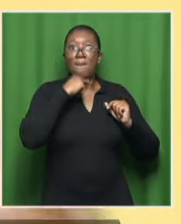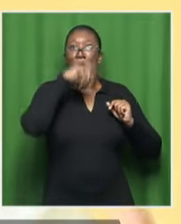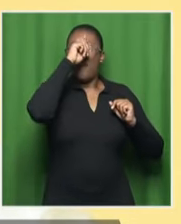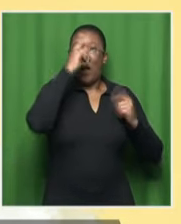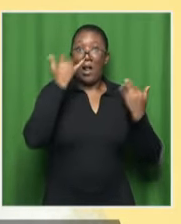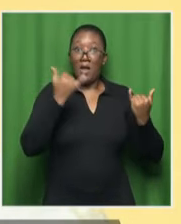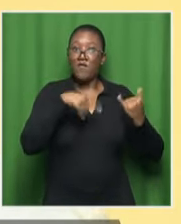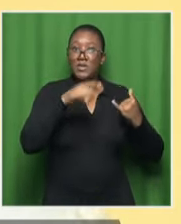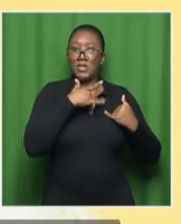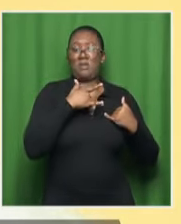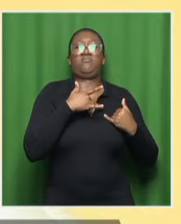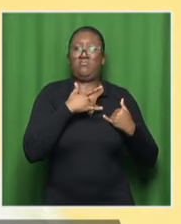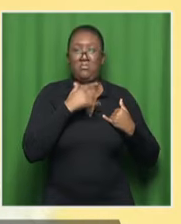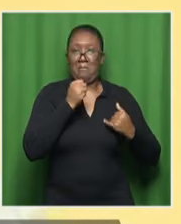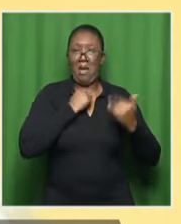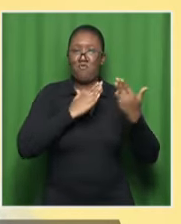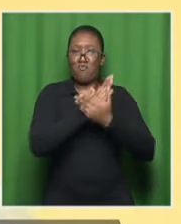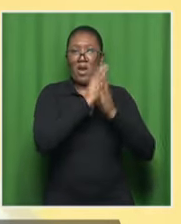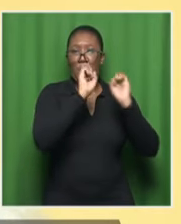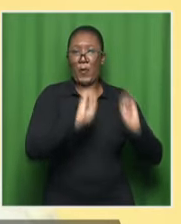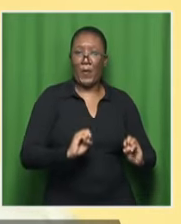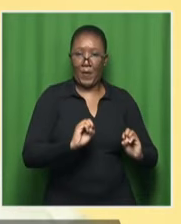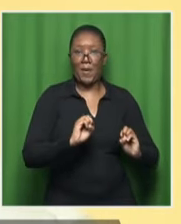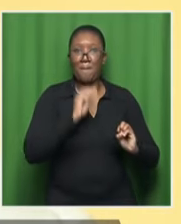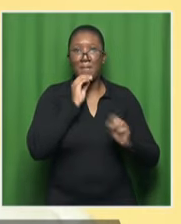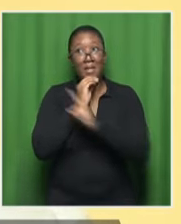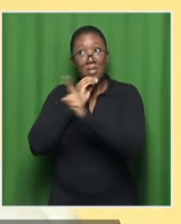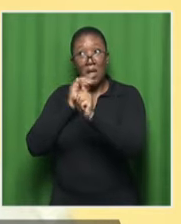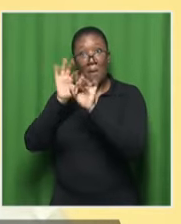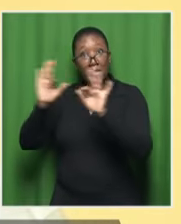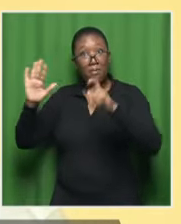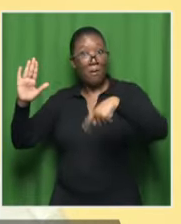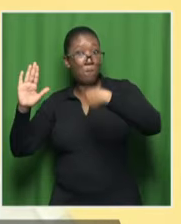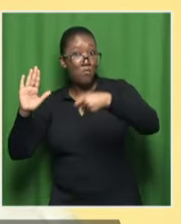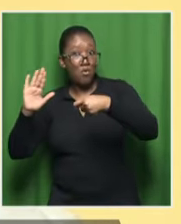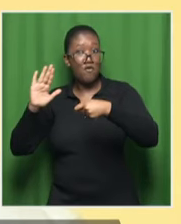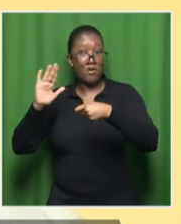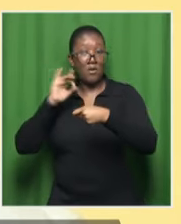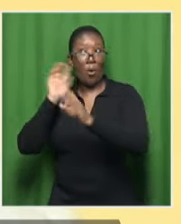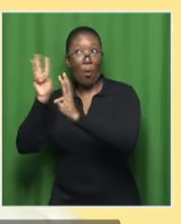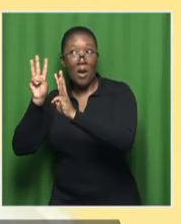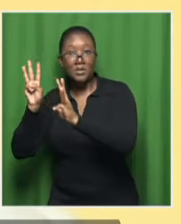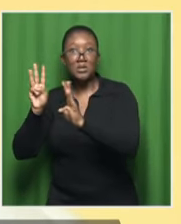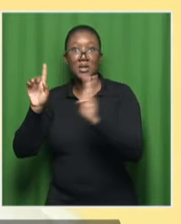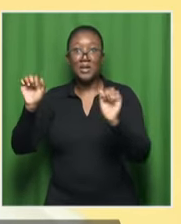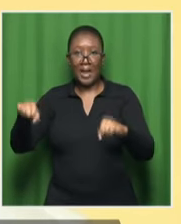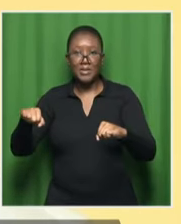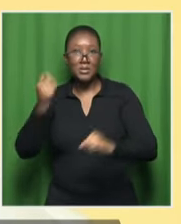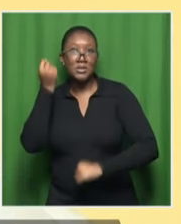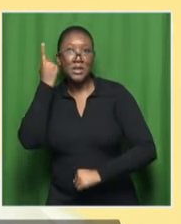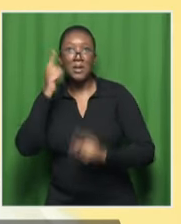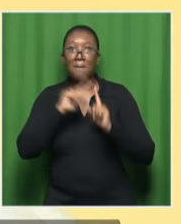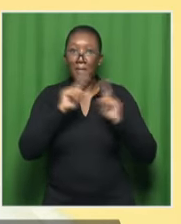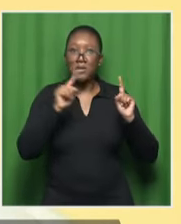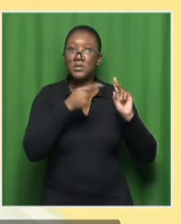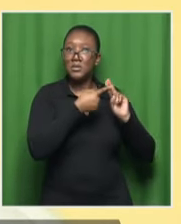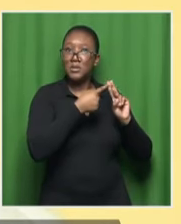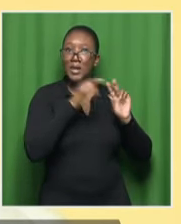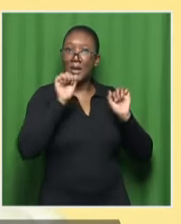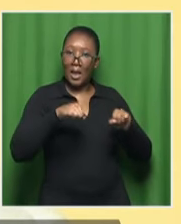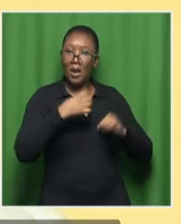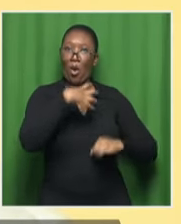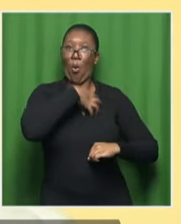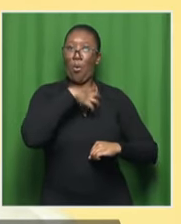say it's there in the public space, well and good, but she will get her own, you know,